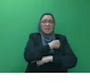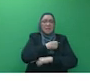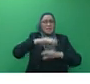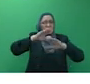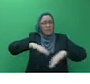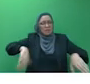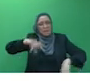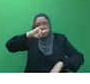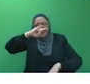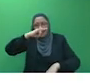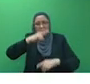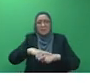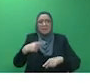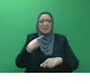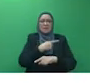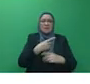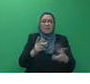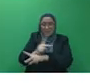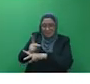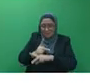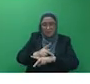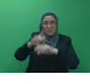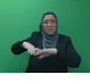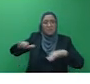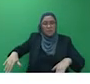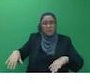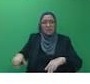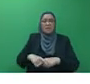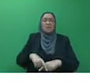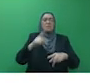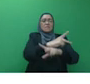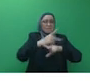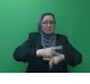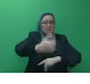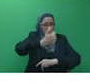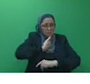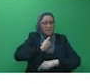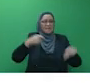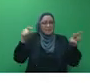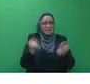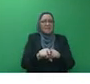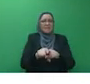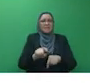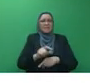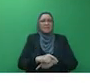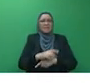take care of yourself that way and then take care of each other